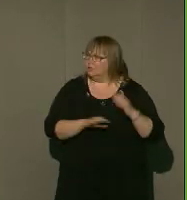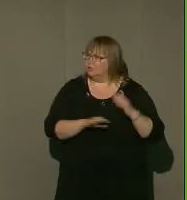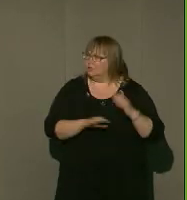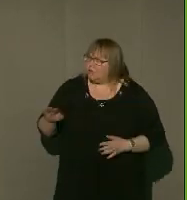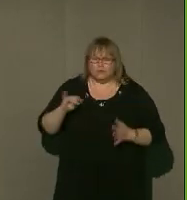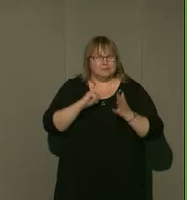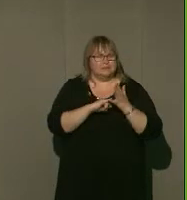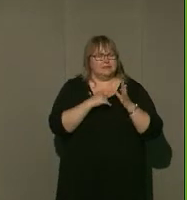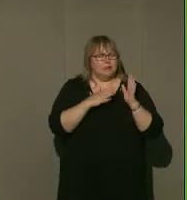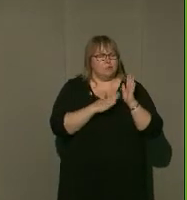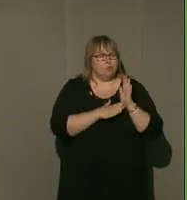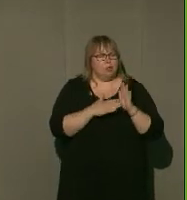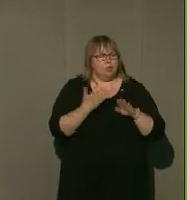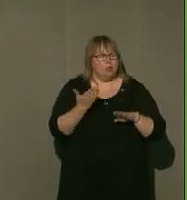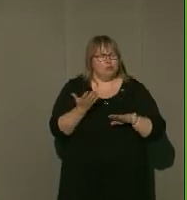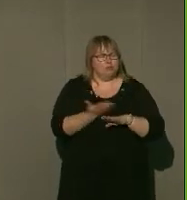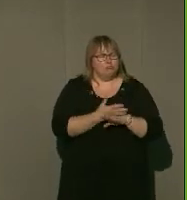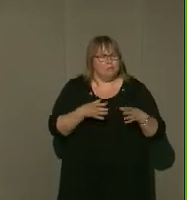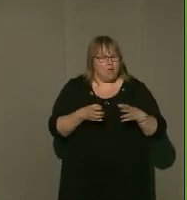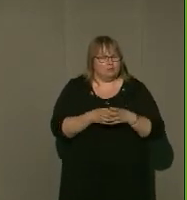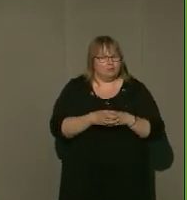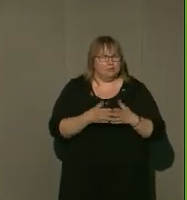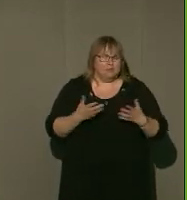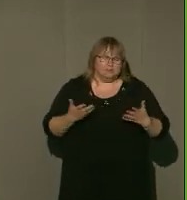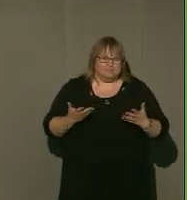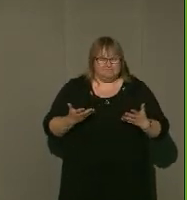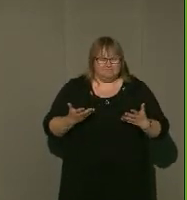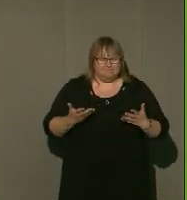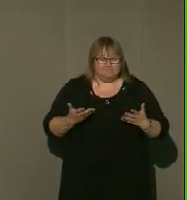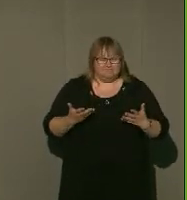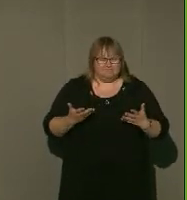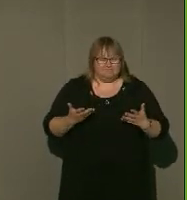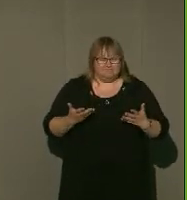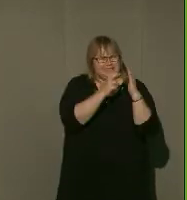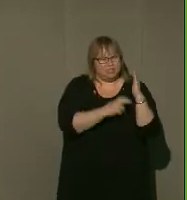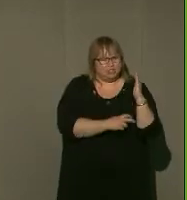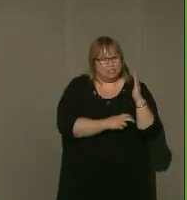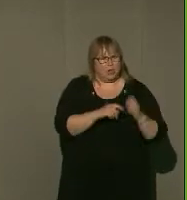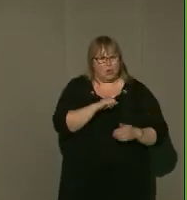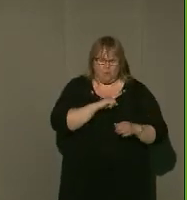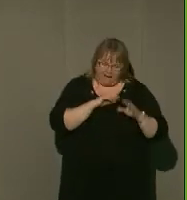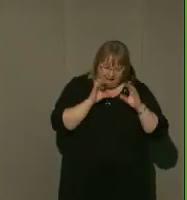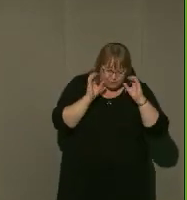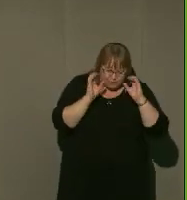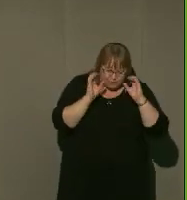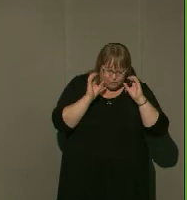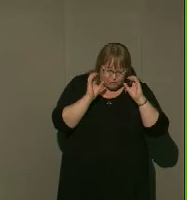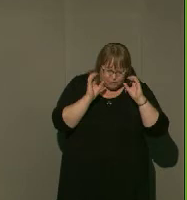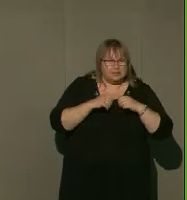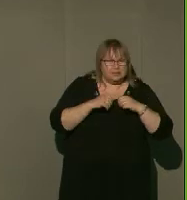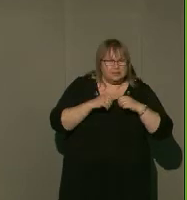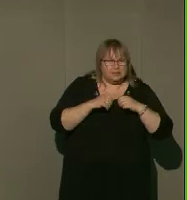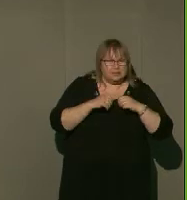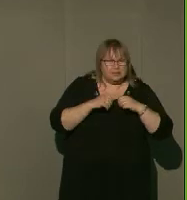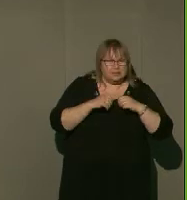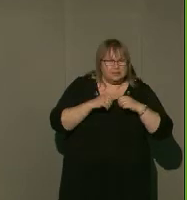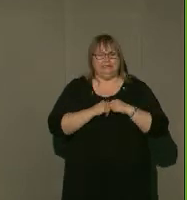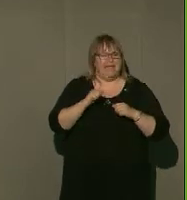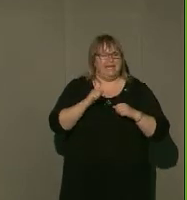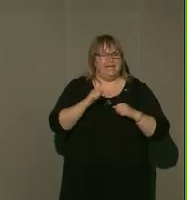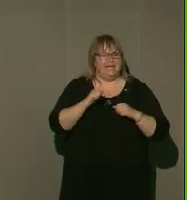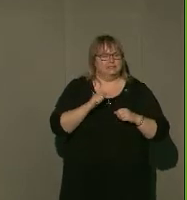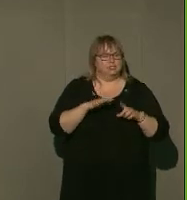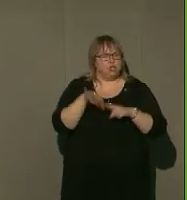Barnett, Green Party. I'm not really happy to promote the petition because I've just Googled it, and it's a Socialist